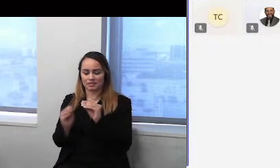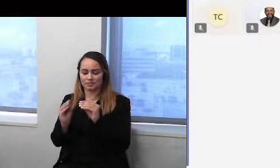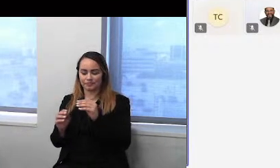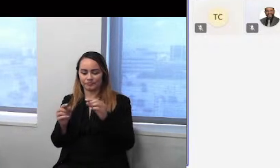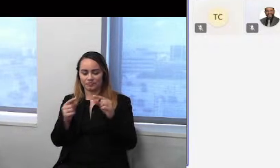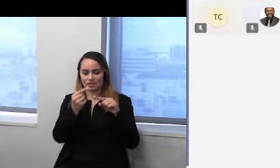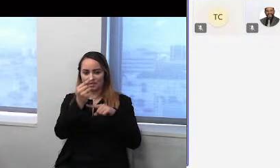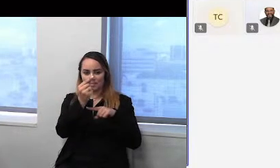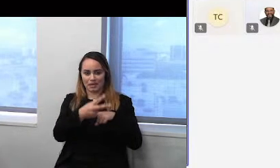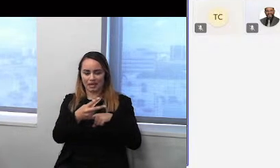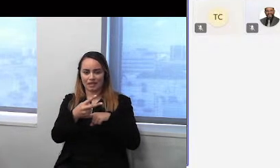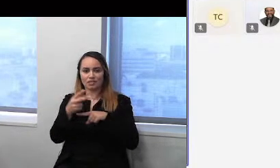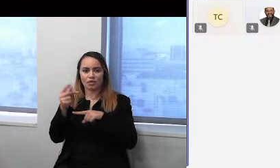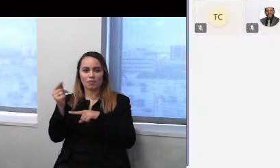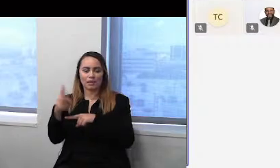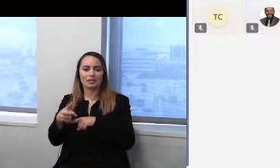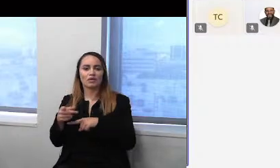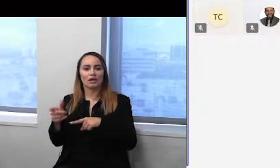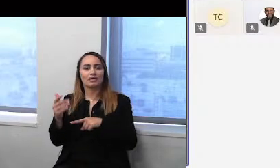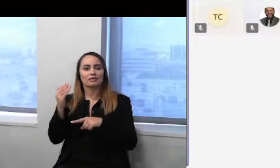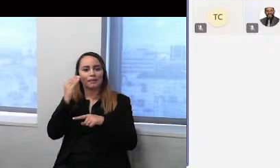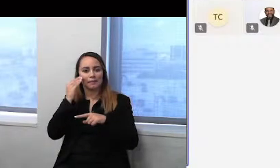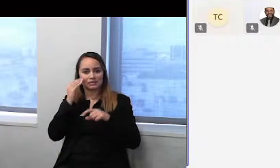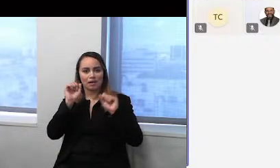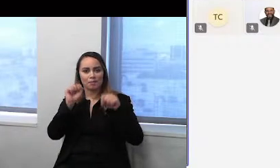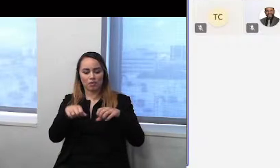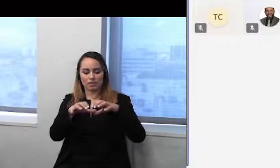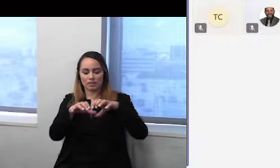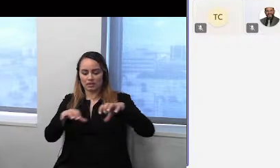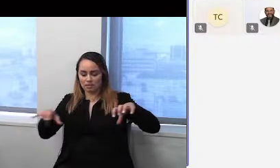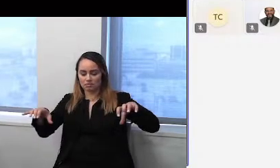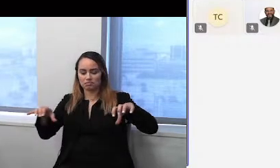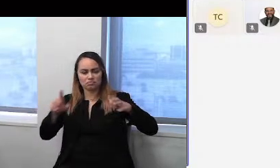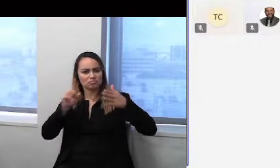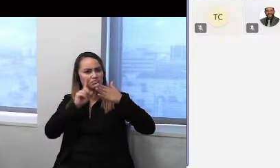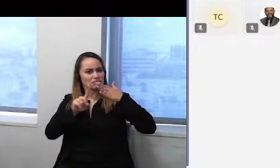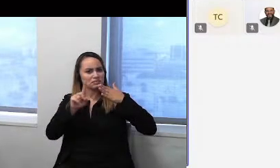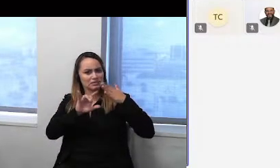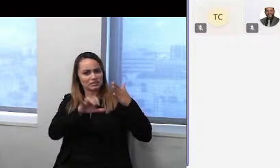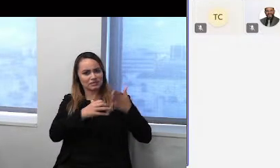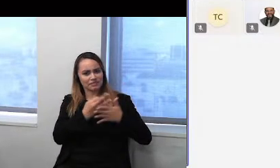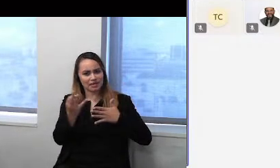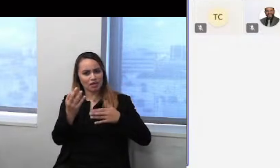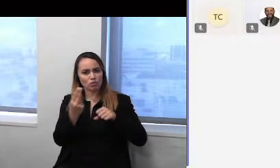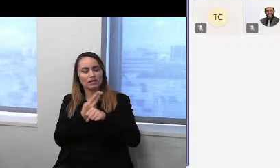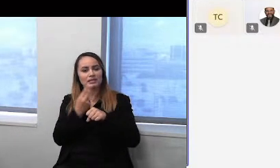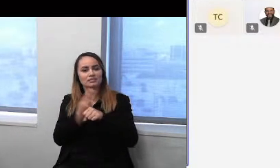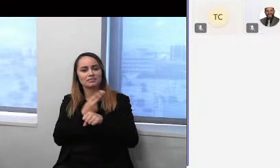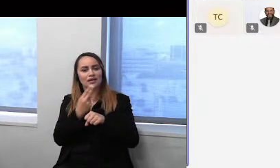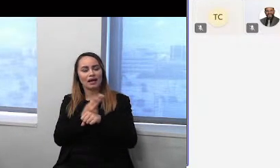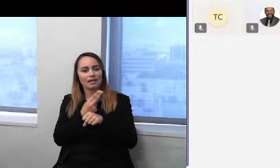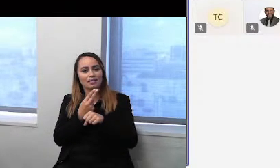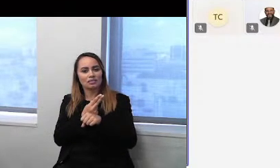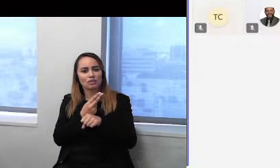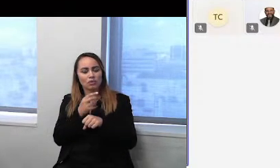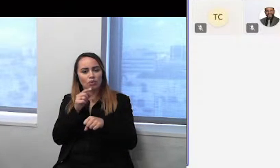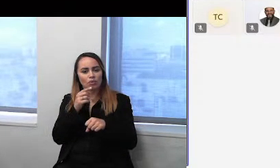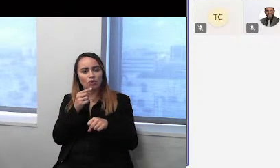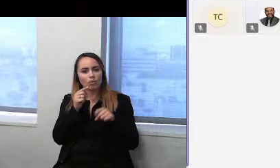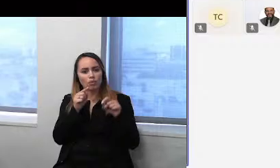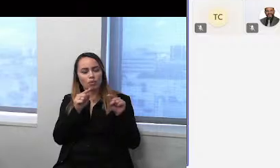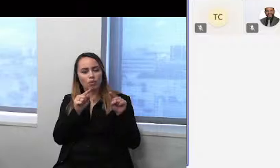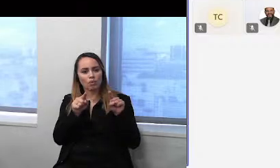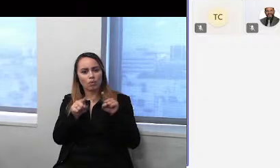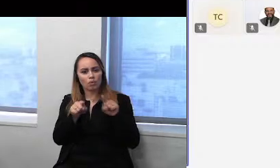that fault using both breakers, right? And not impacting the rest of the substations. If you